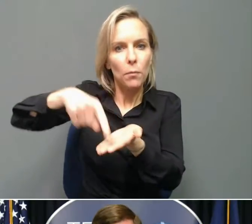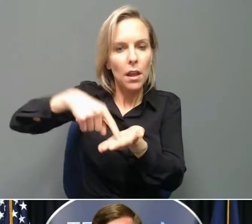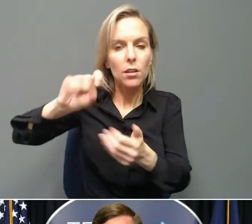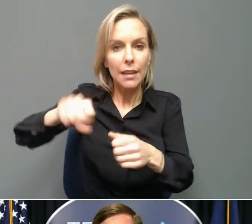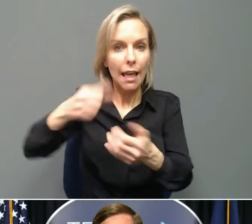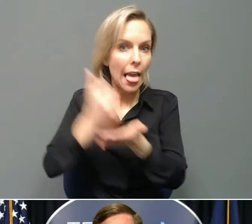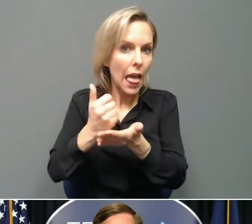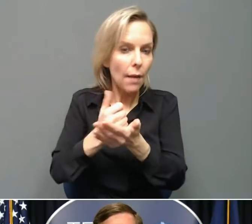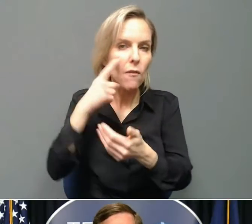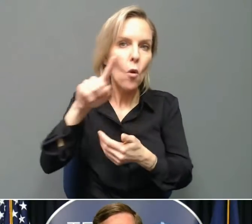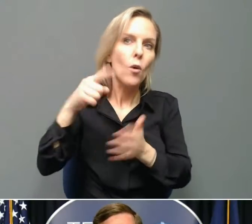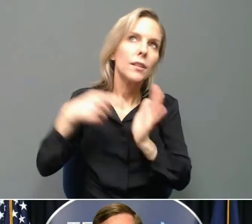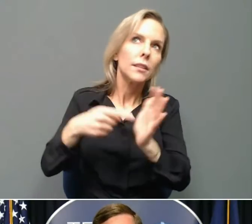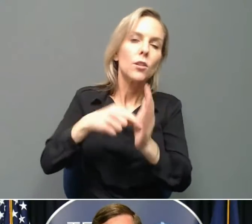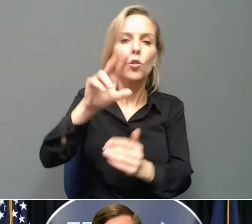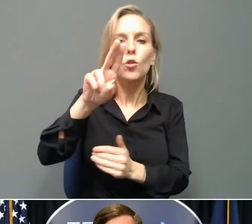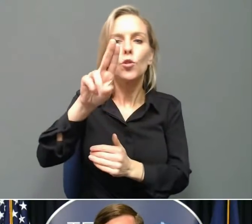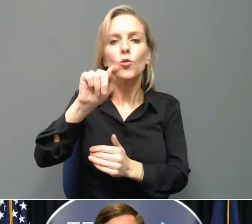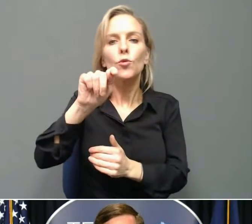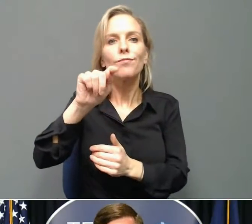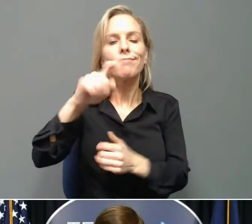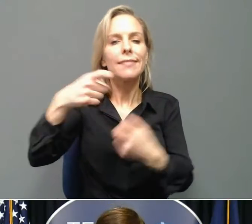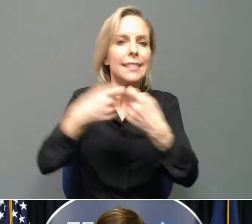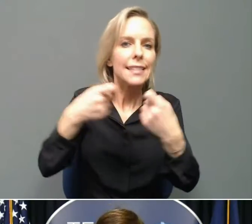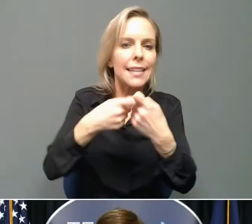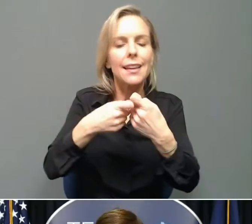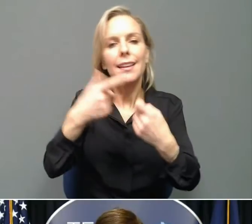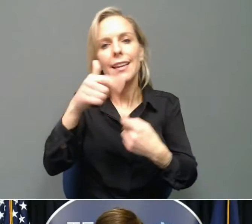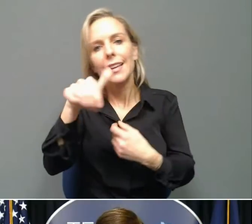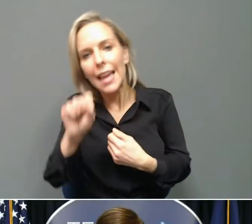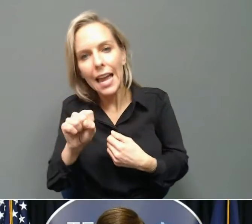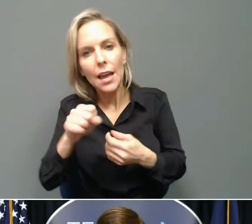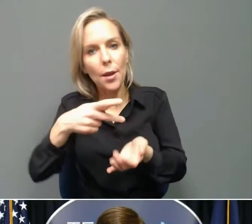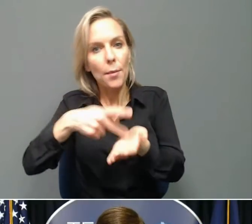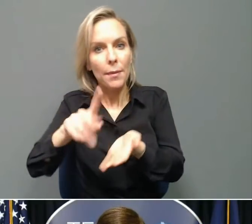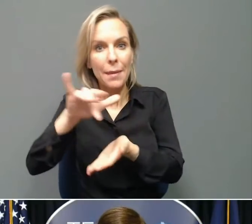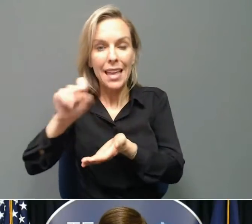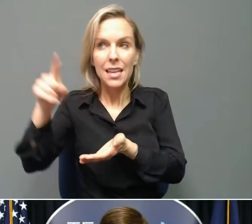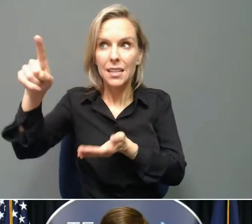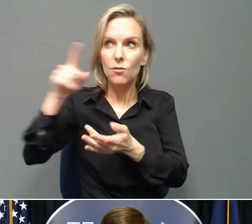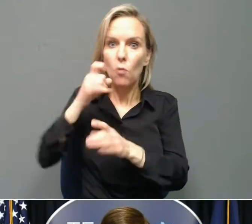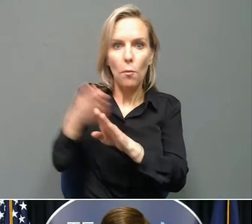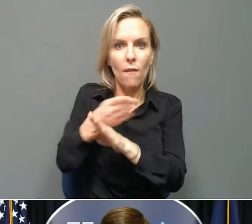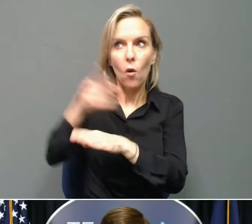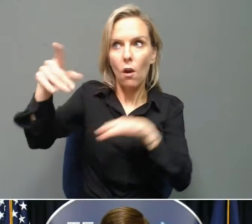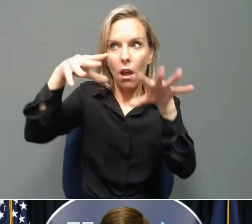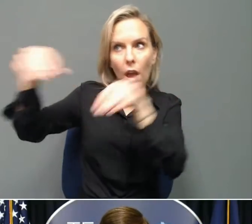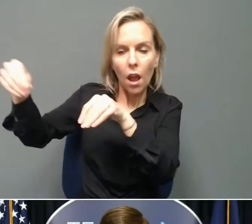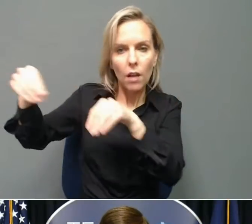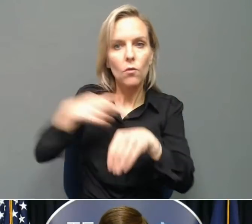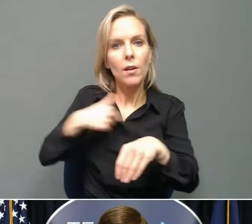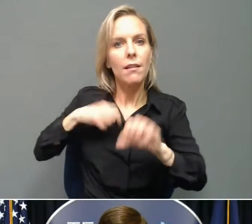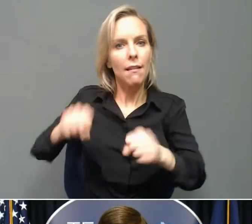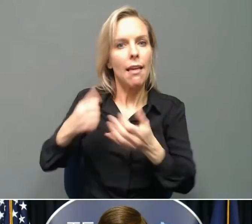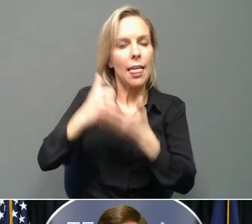and prevent those utility cutoffs that people have when they don't get those bills paid. To date, we've